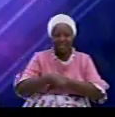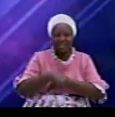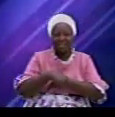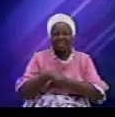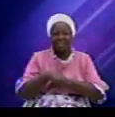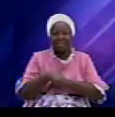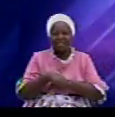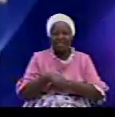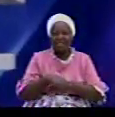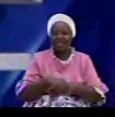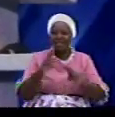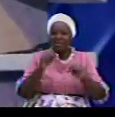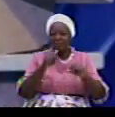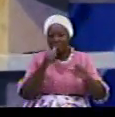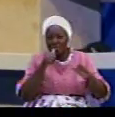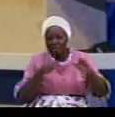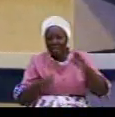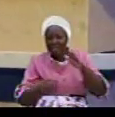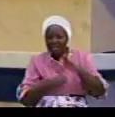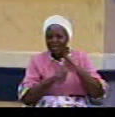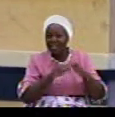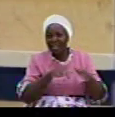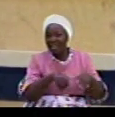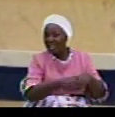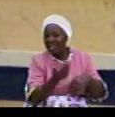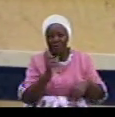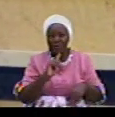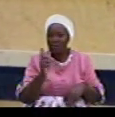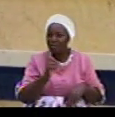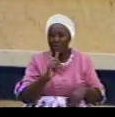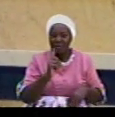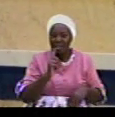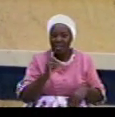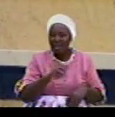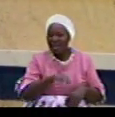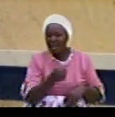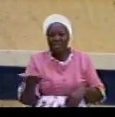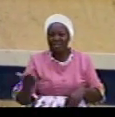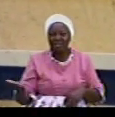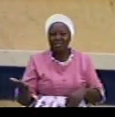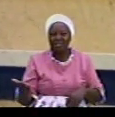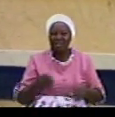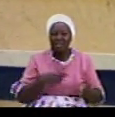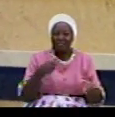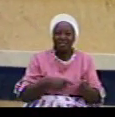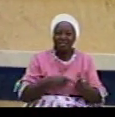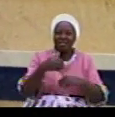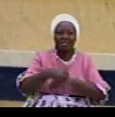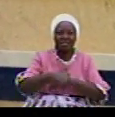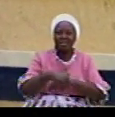No hiding anywhere, anything tonight.